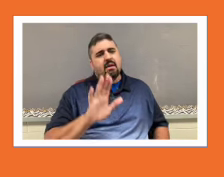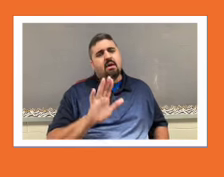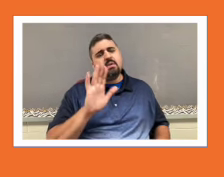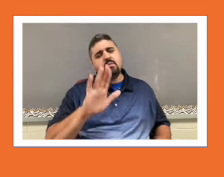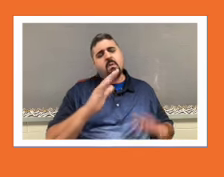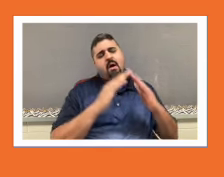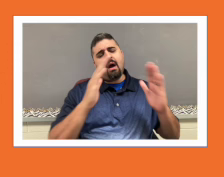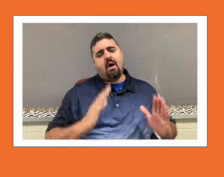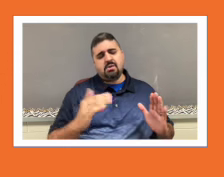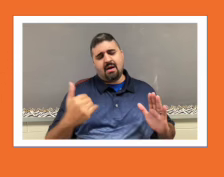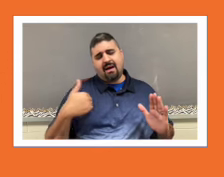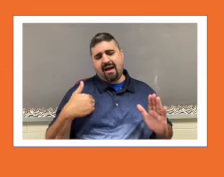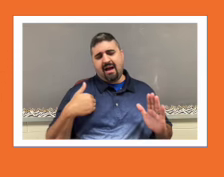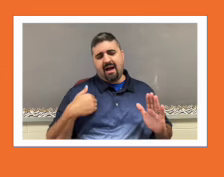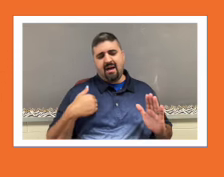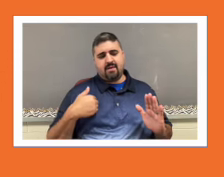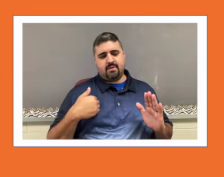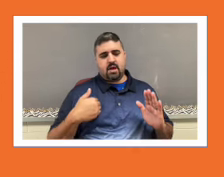or secret passages?